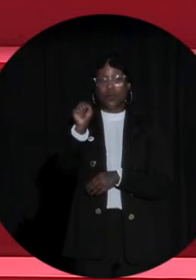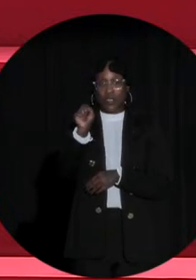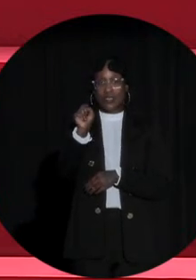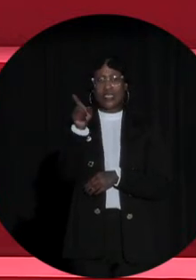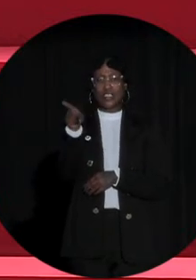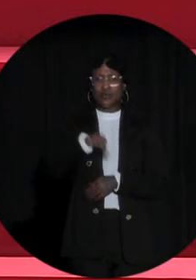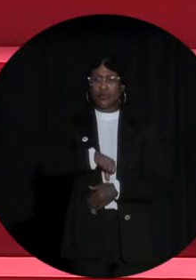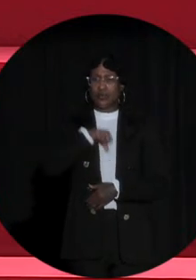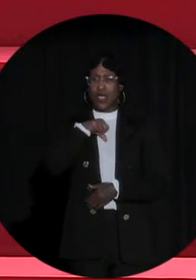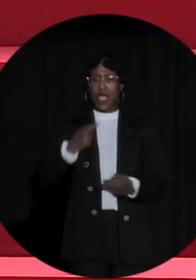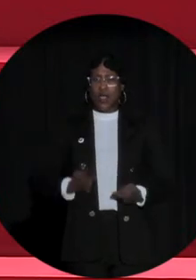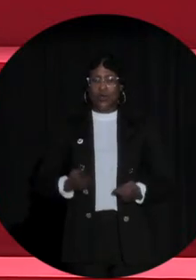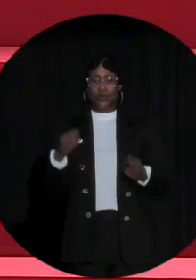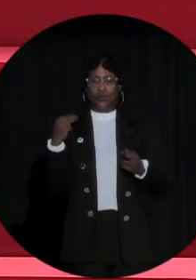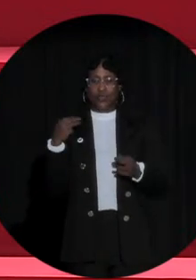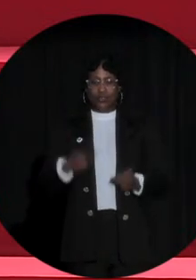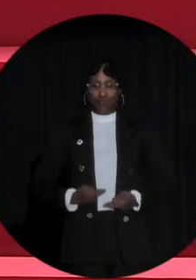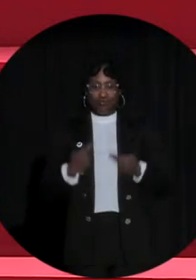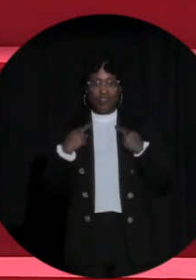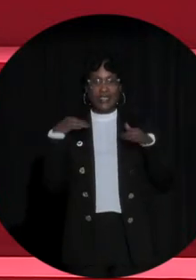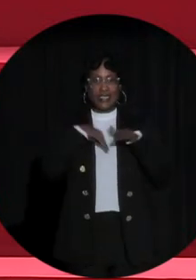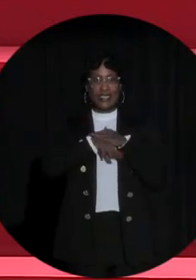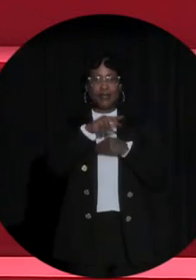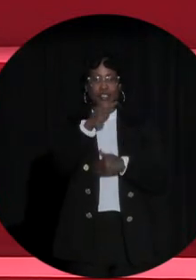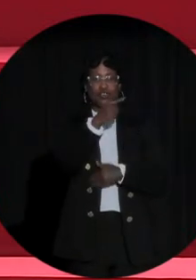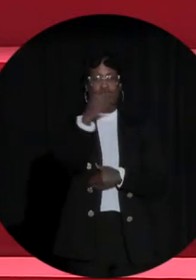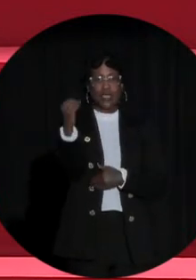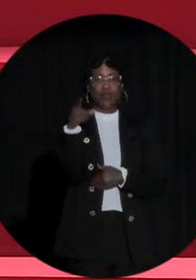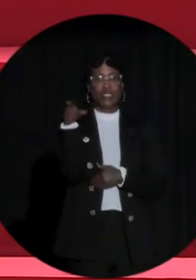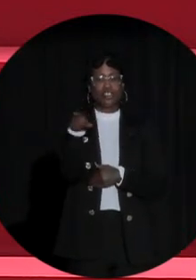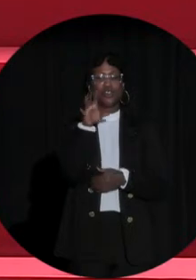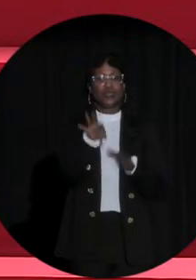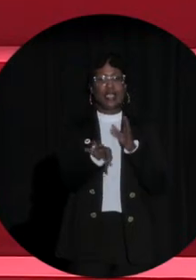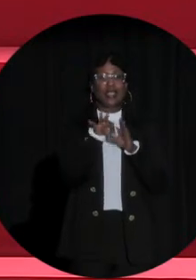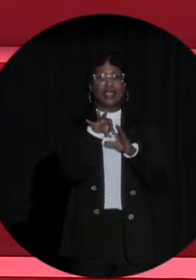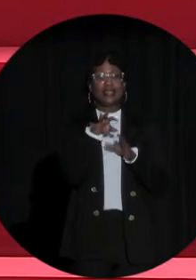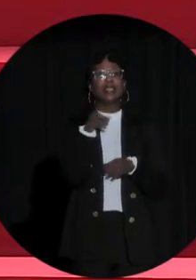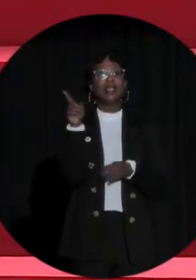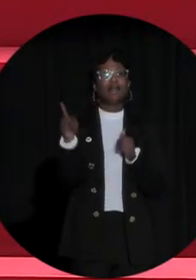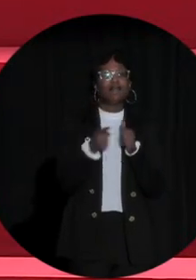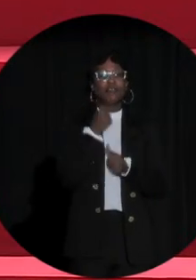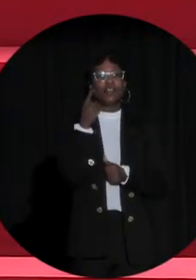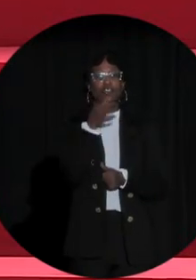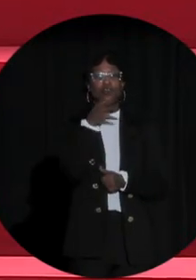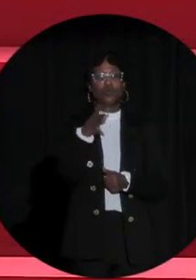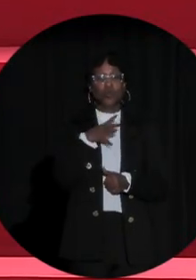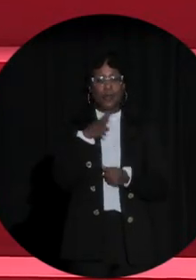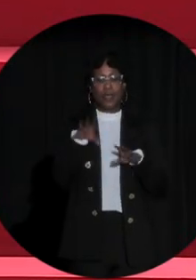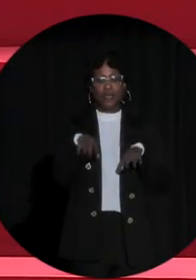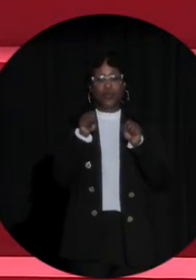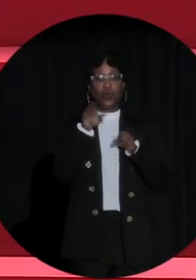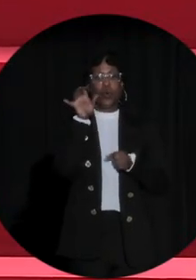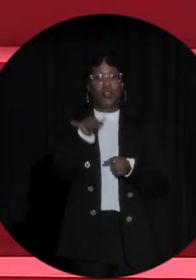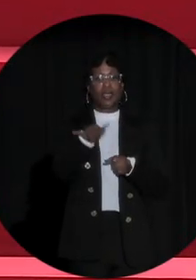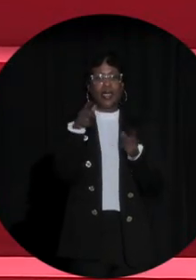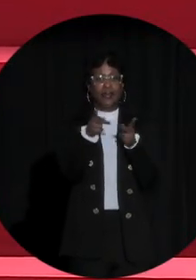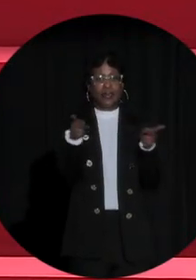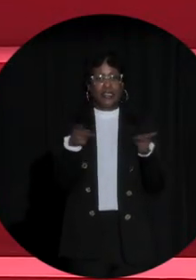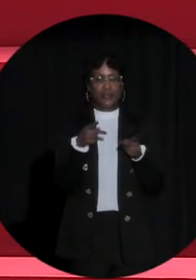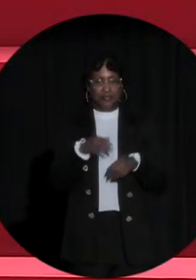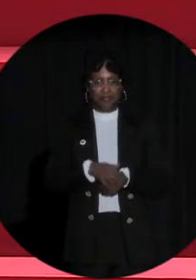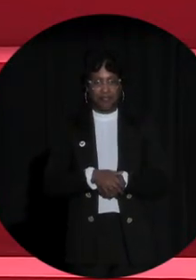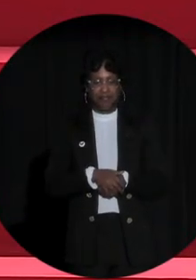the 8th County Executive for Prince George's County and the first woman to hold the position. The